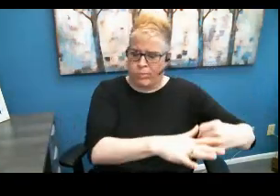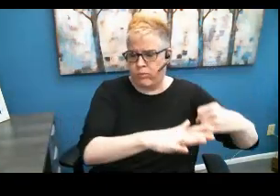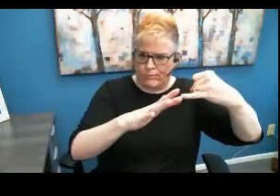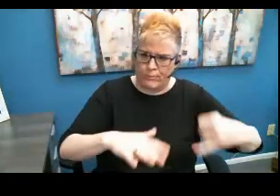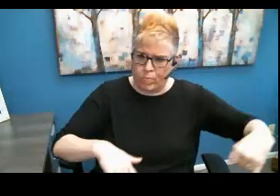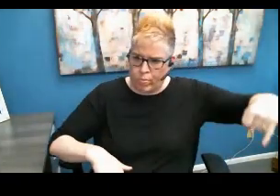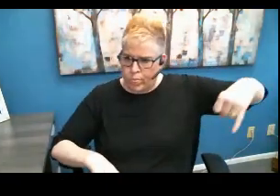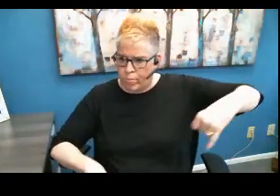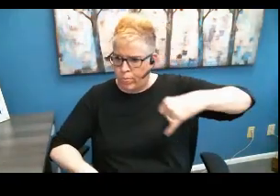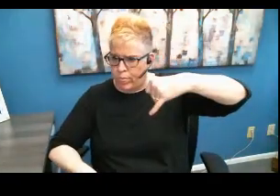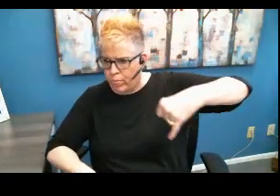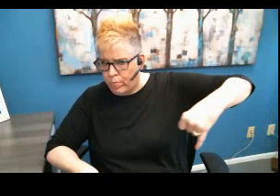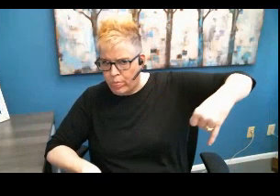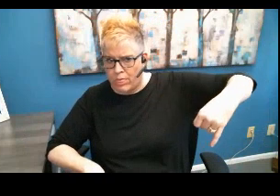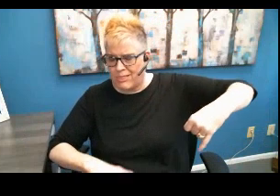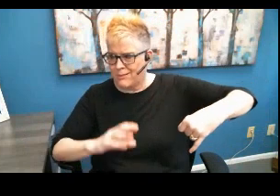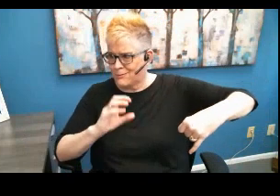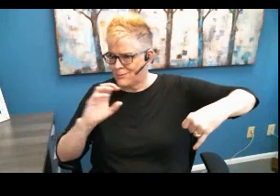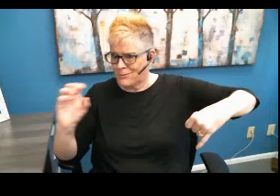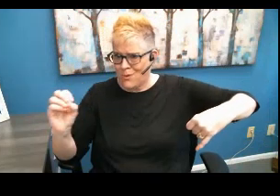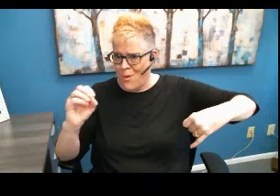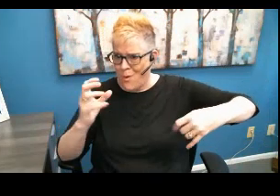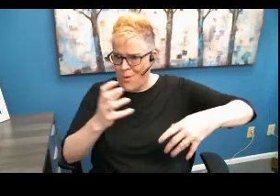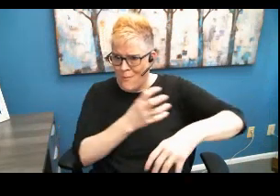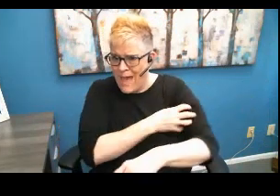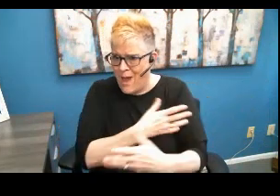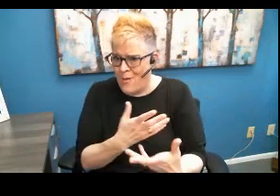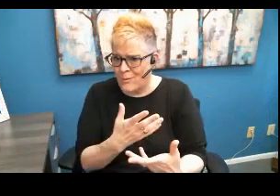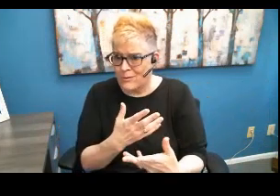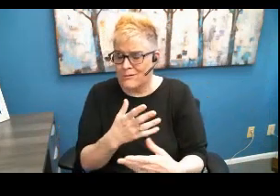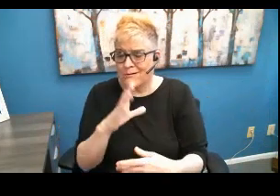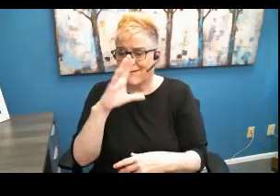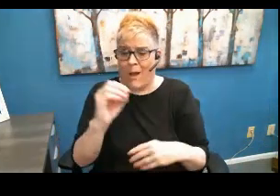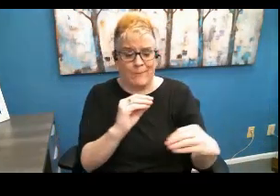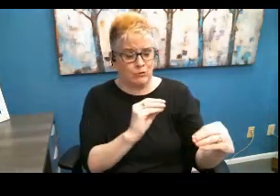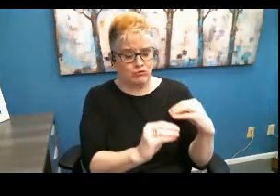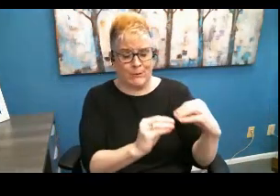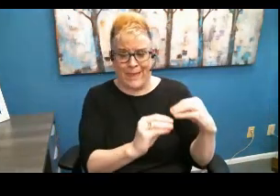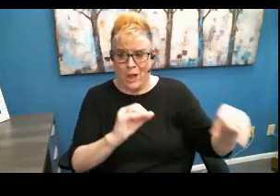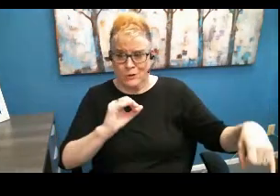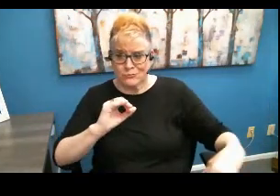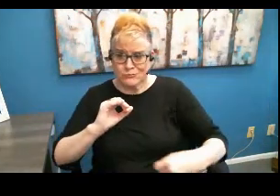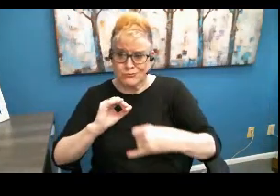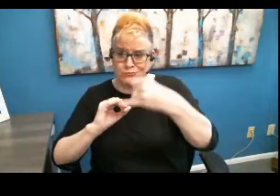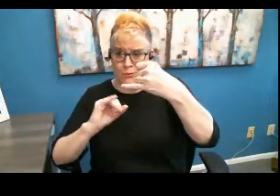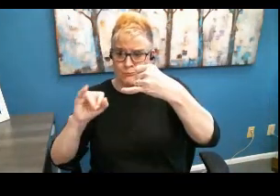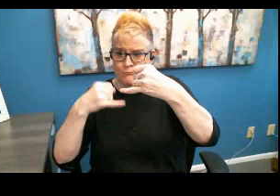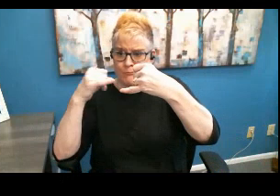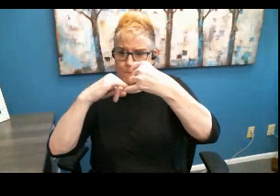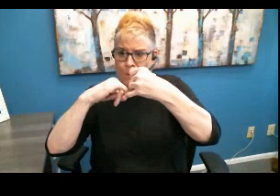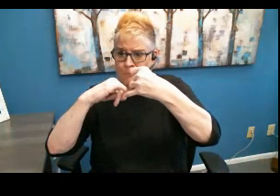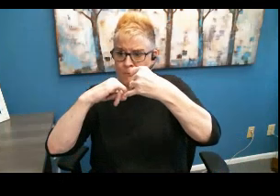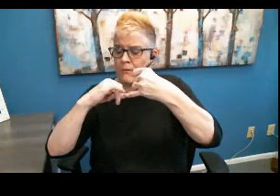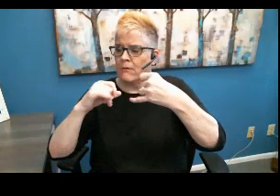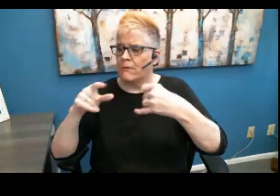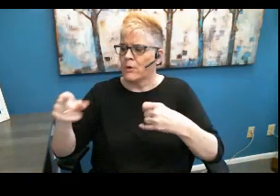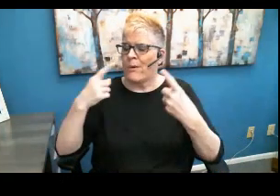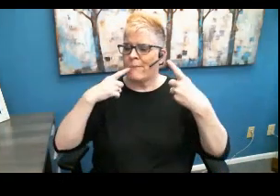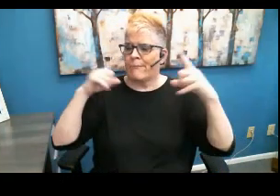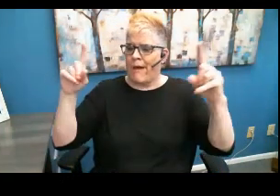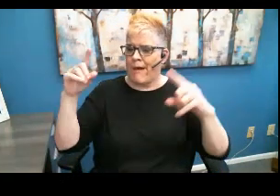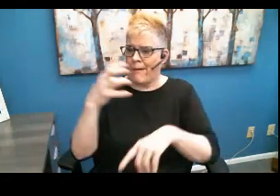time. And when the electric company repairs the line, then your power comes right back on and you're good to go.